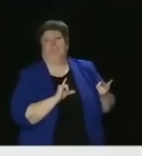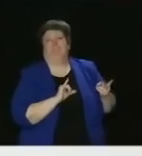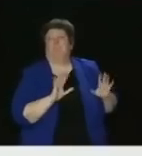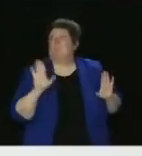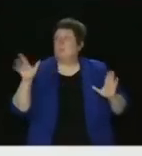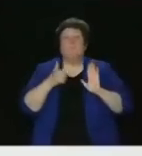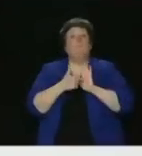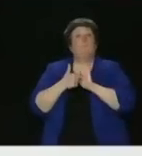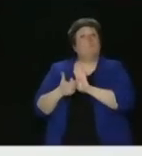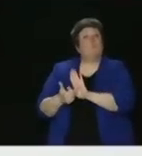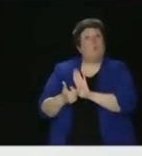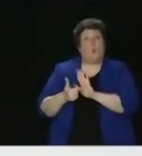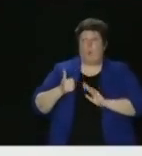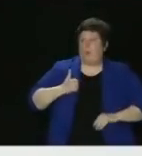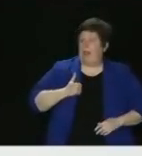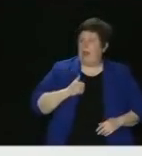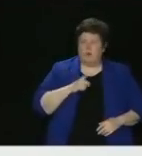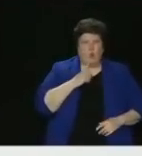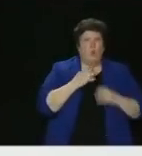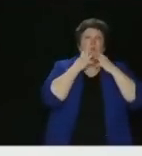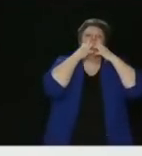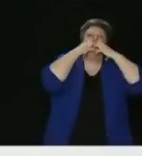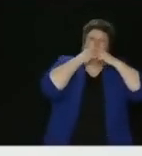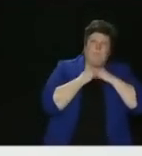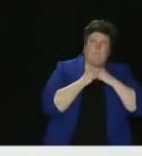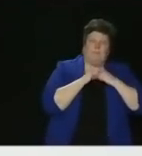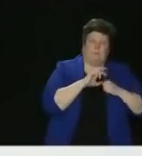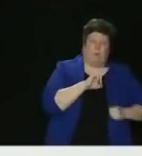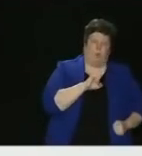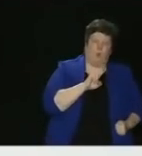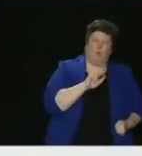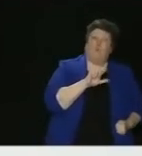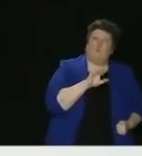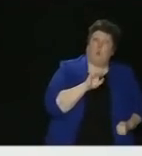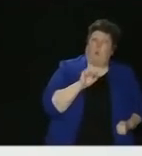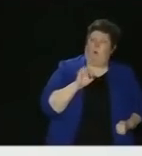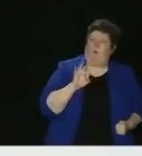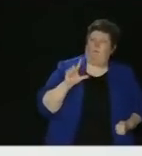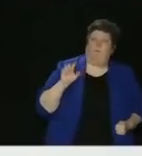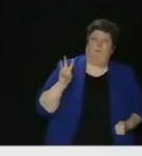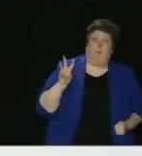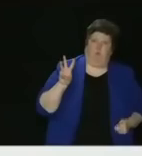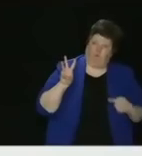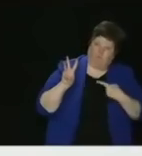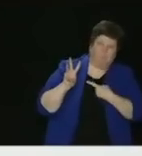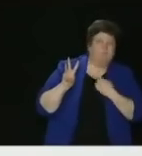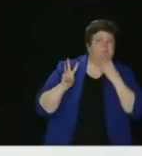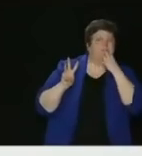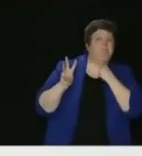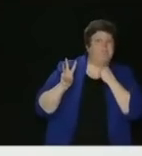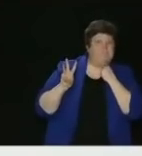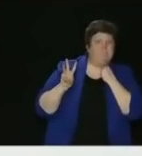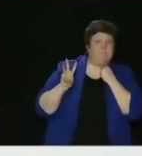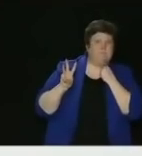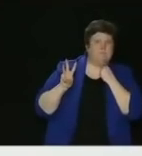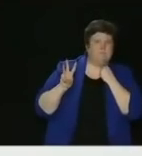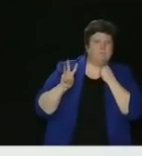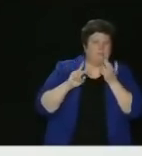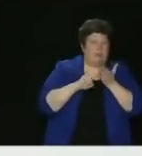remains a country of the rule of law, that will protect its critical infrastructure, that will